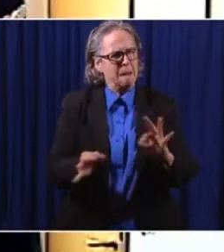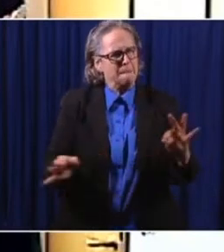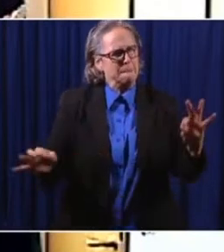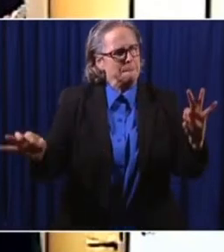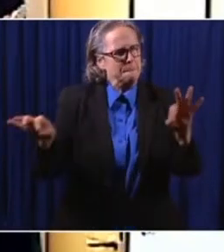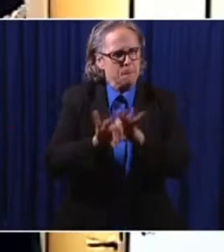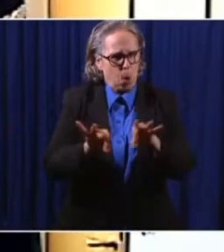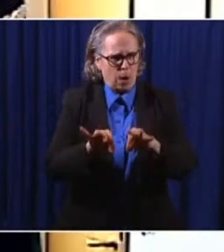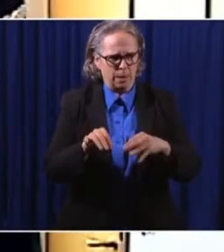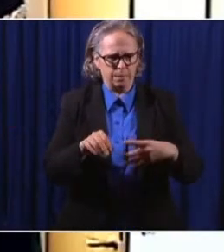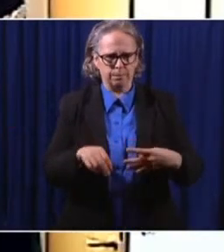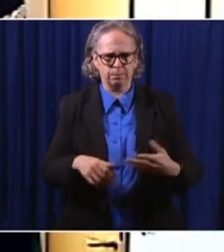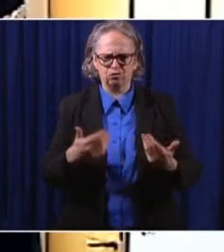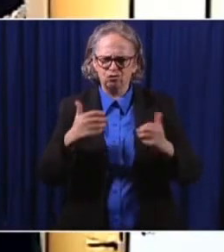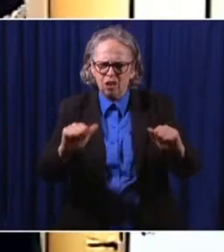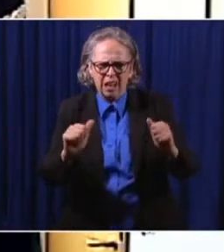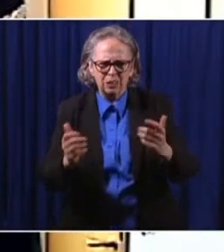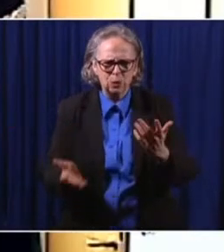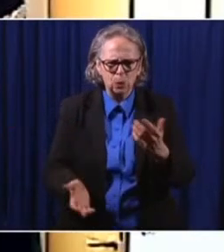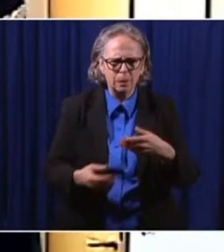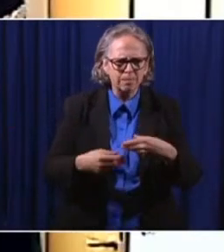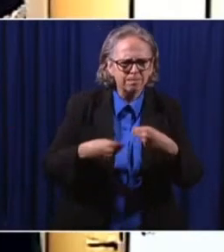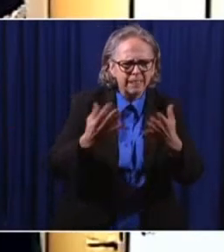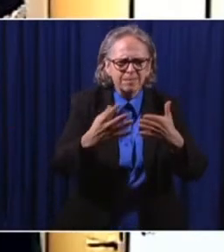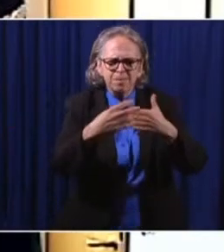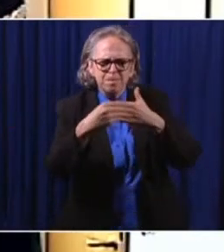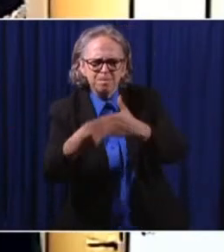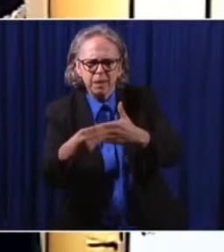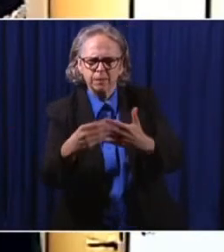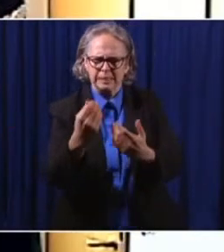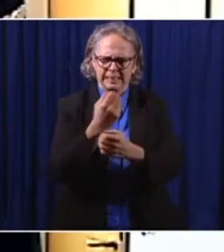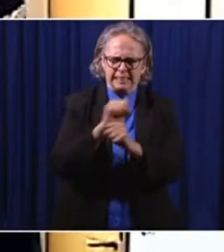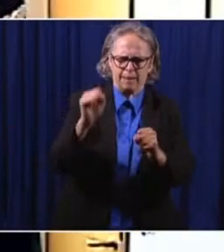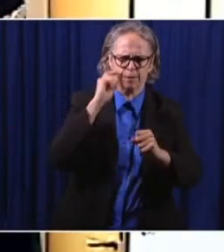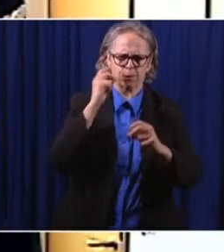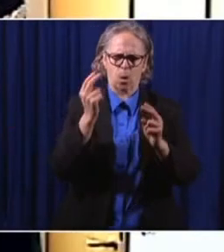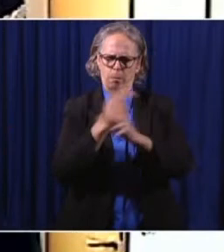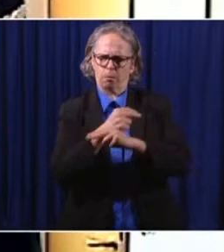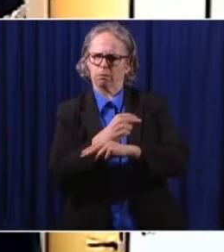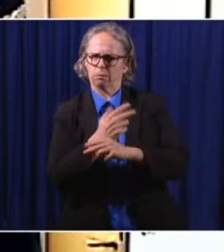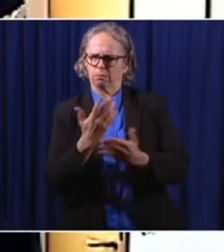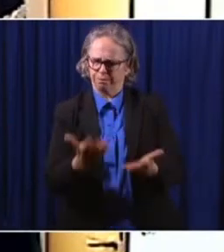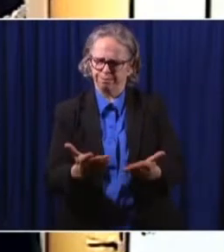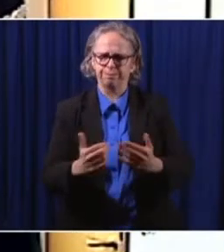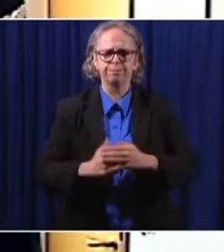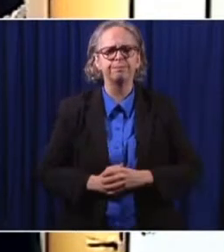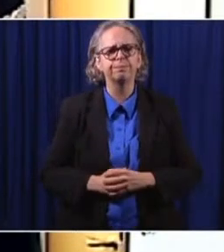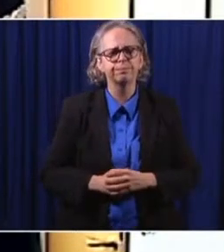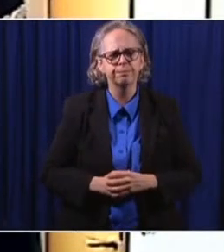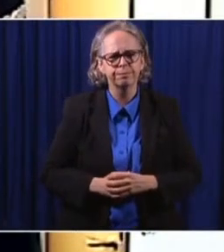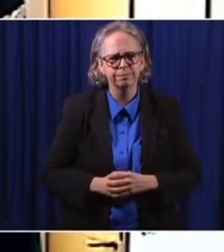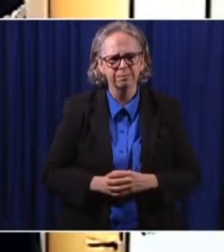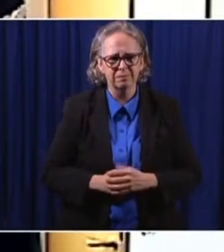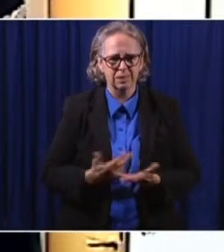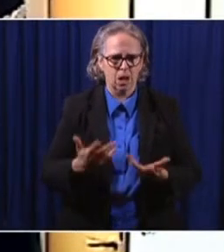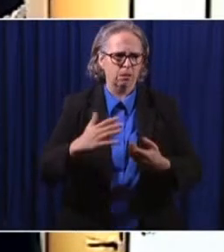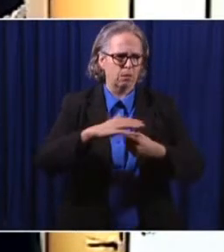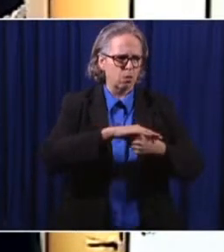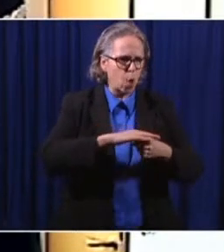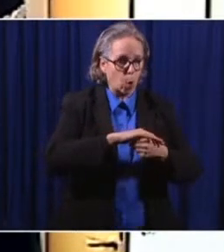the safest roadways possible in the state. Bringing together our partners from local, state, and